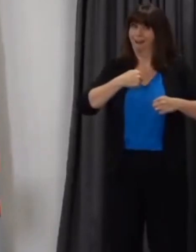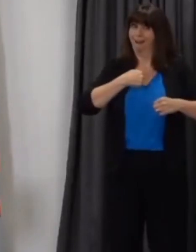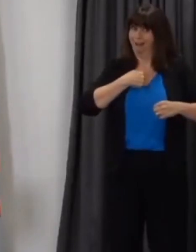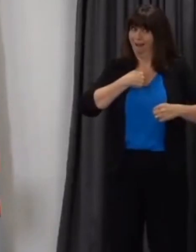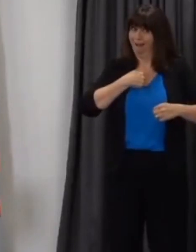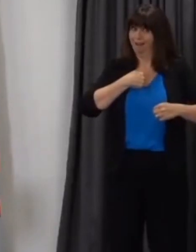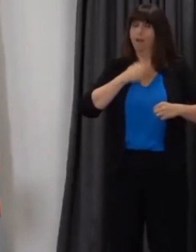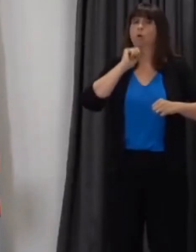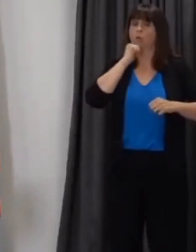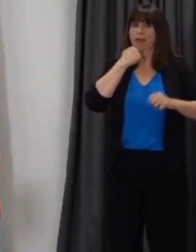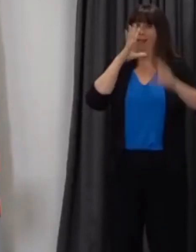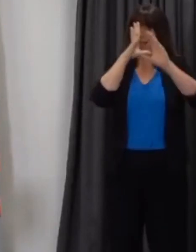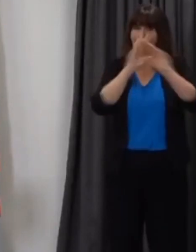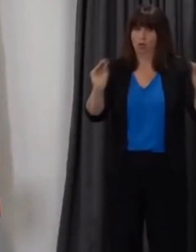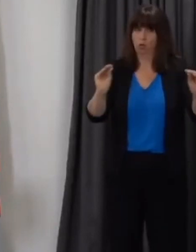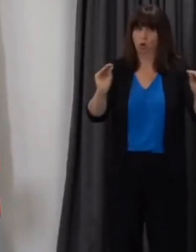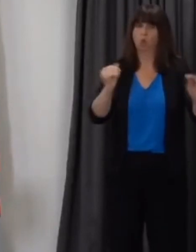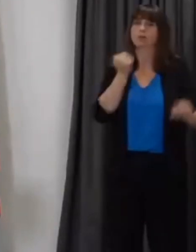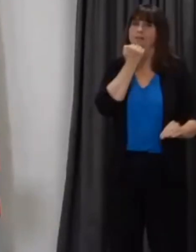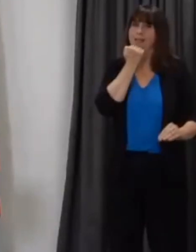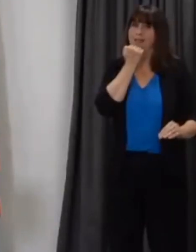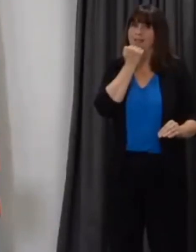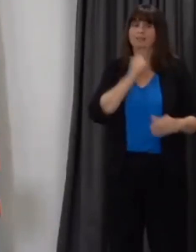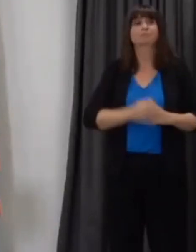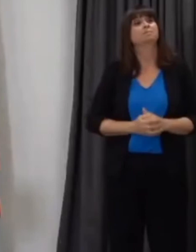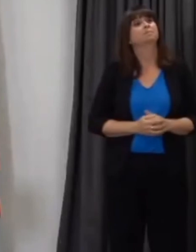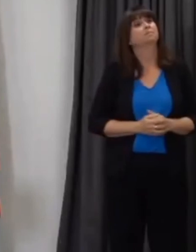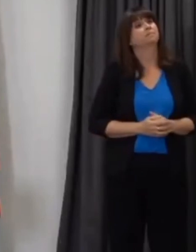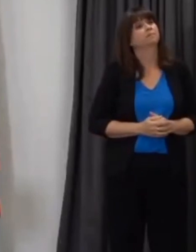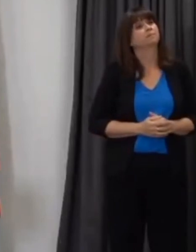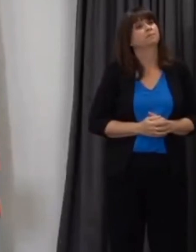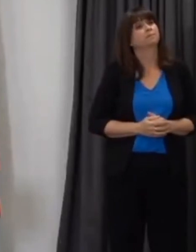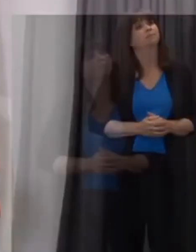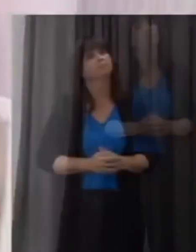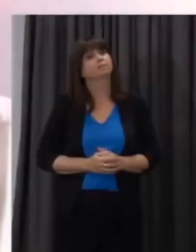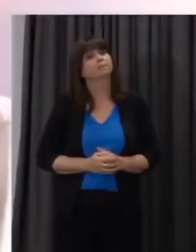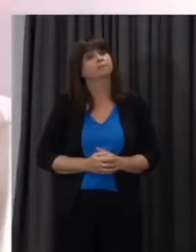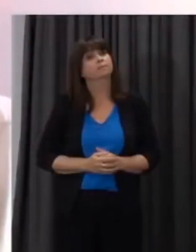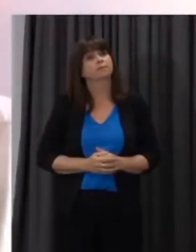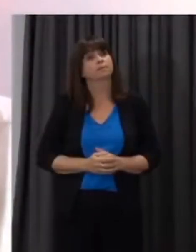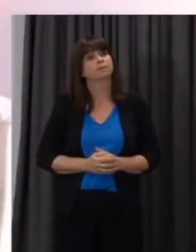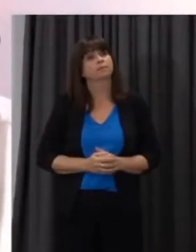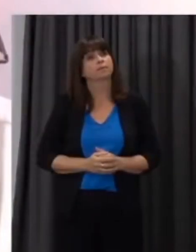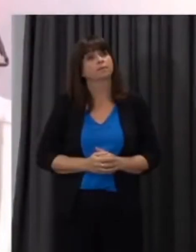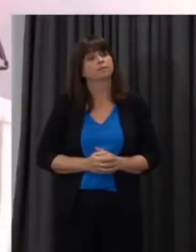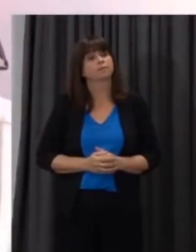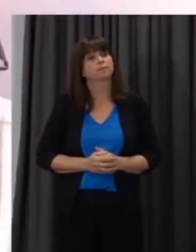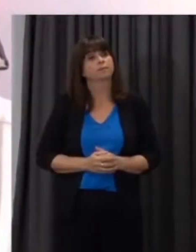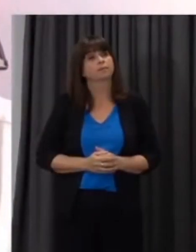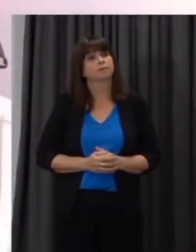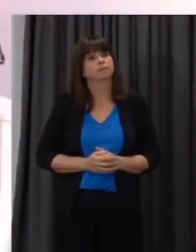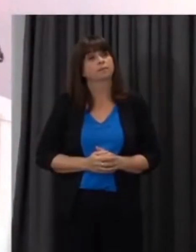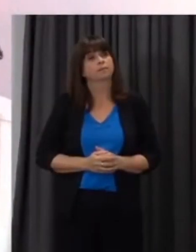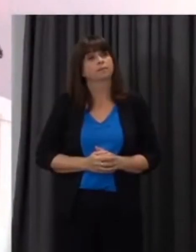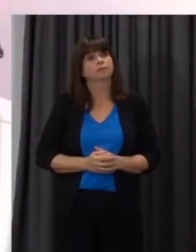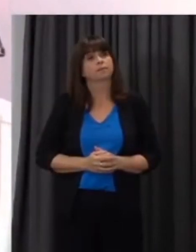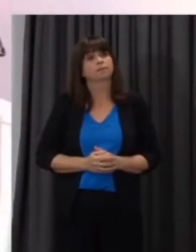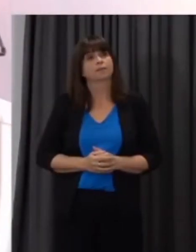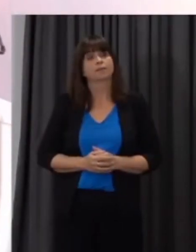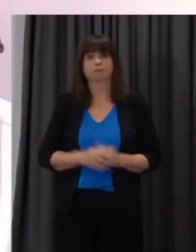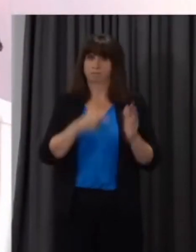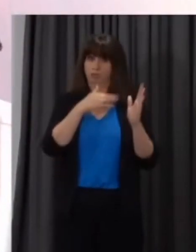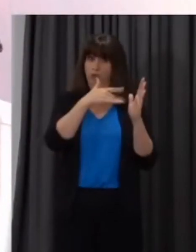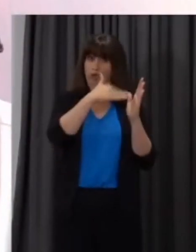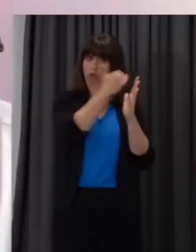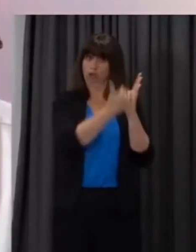from me second question Adrian if I could pick up on something in your resilience